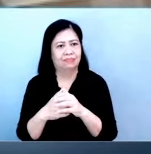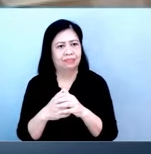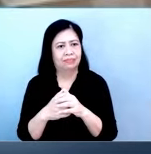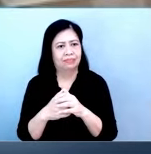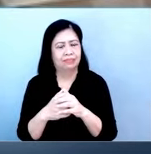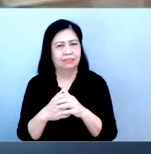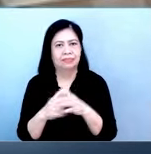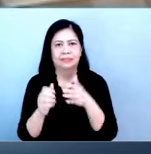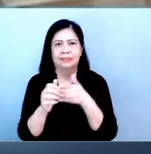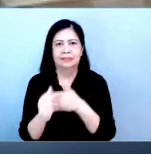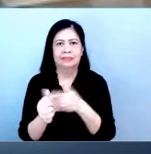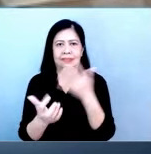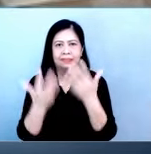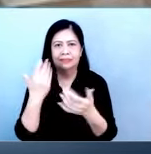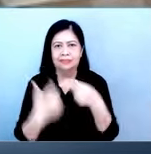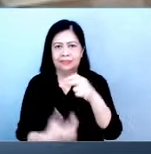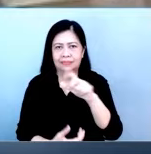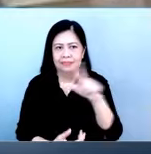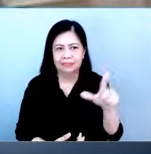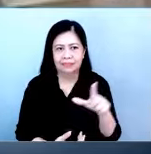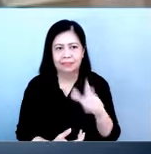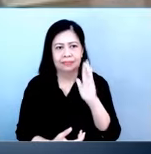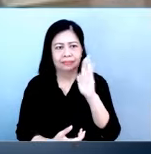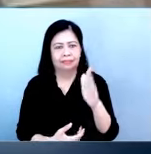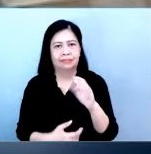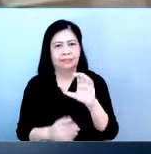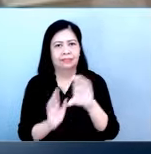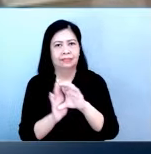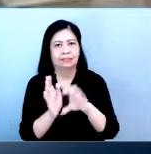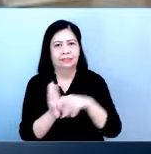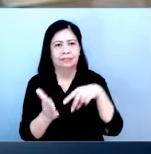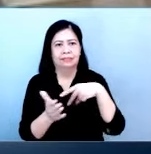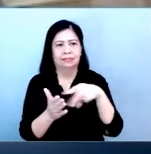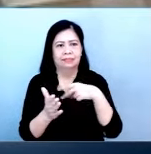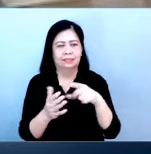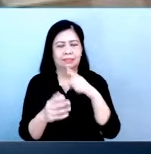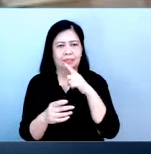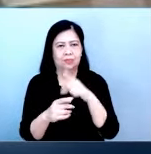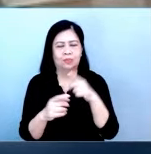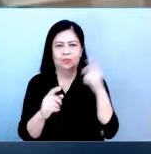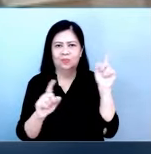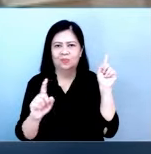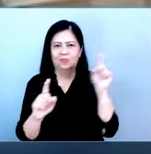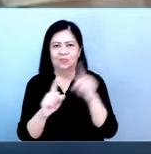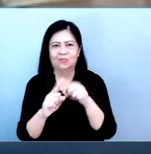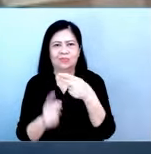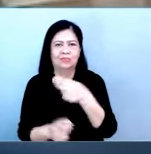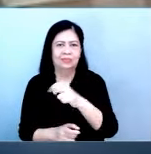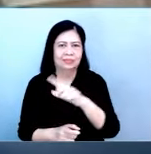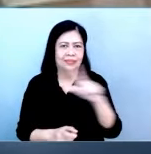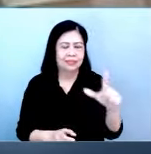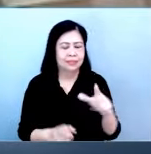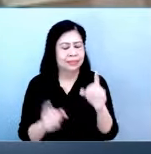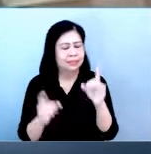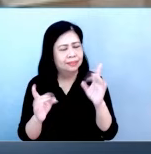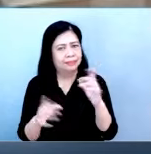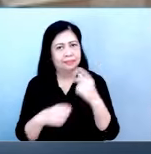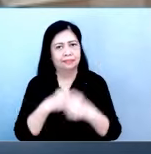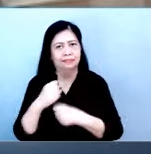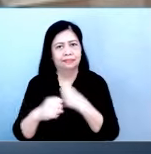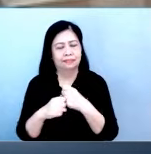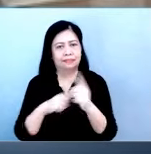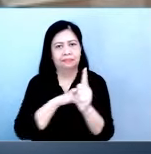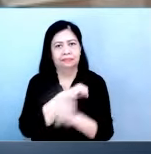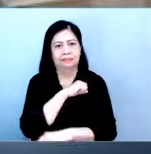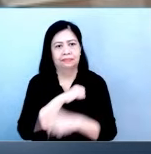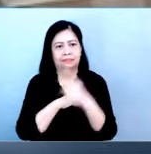hell. It would be a cha-cha dance to the grave or to hell. It would be a cruel punishment for